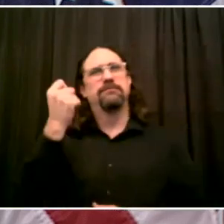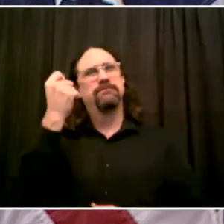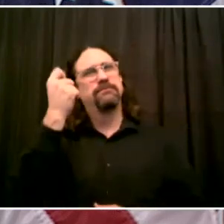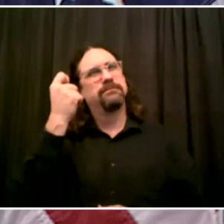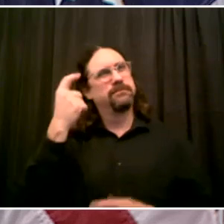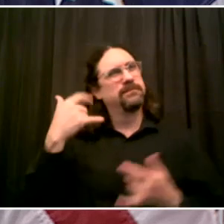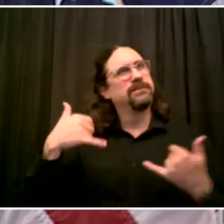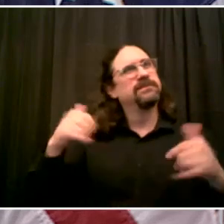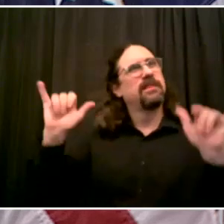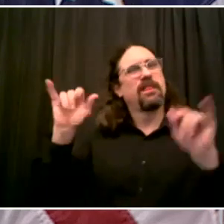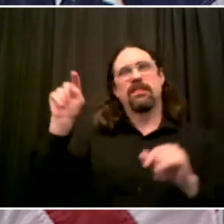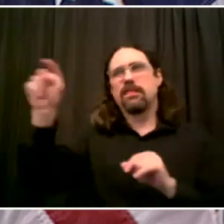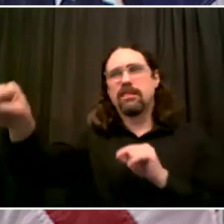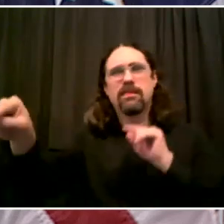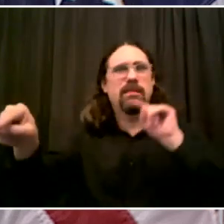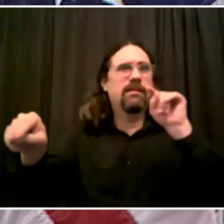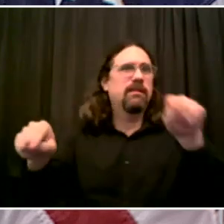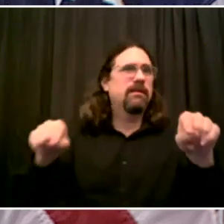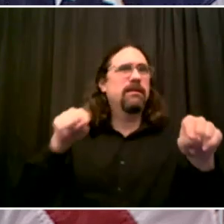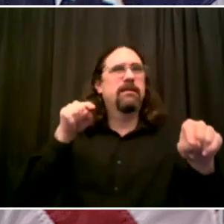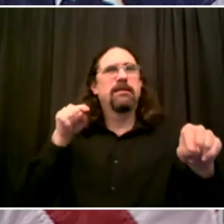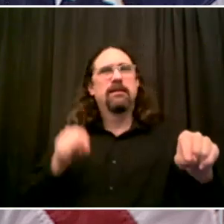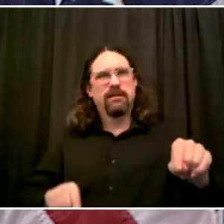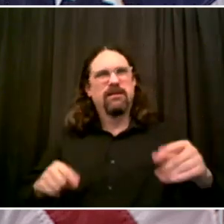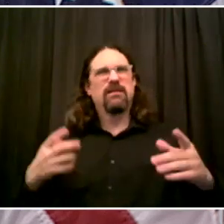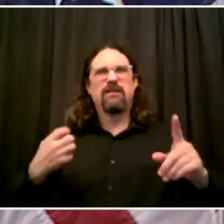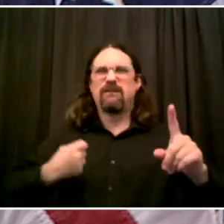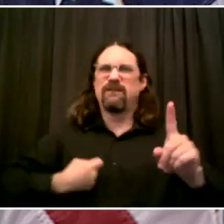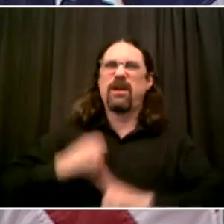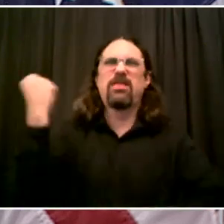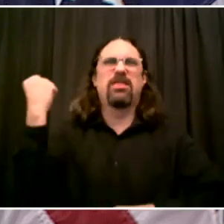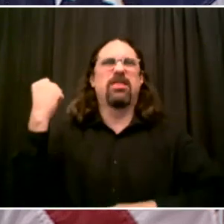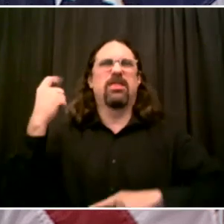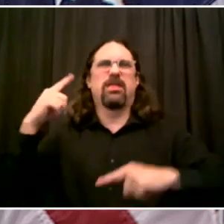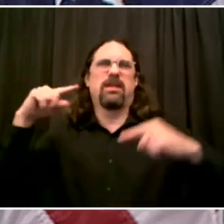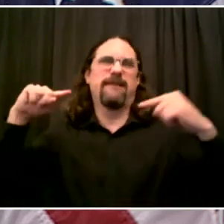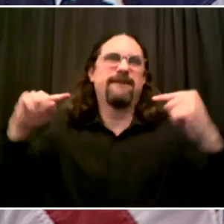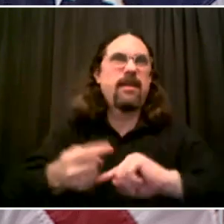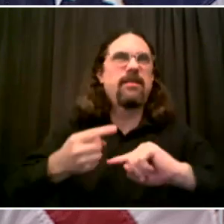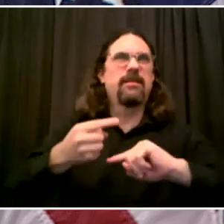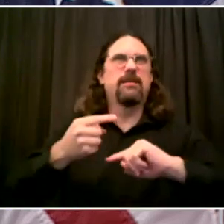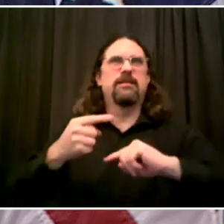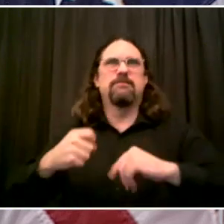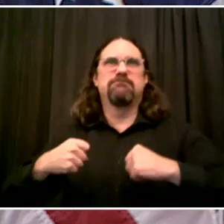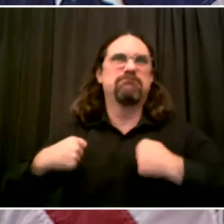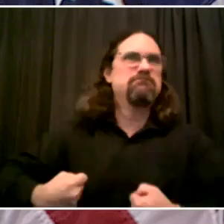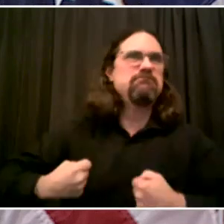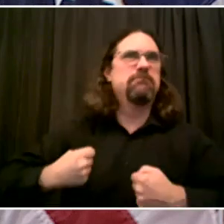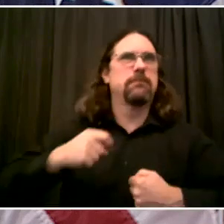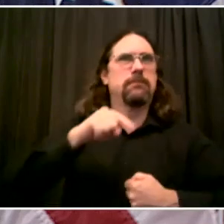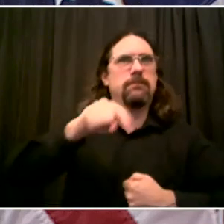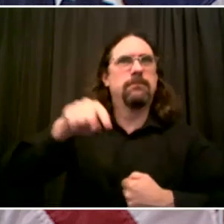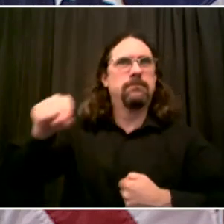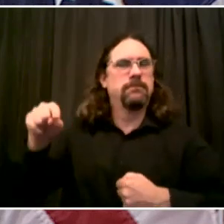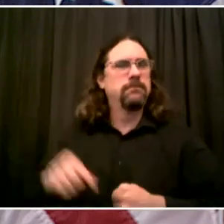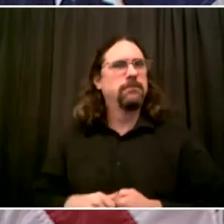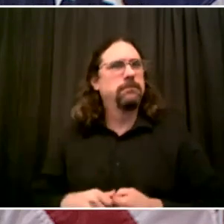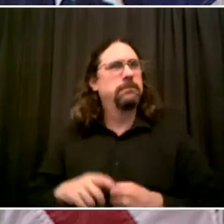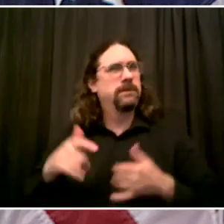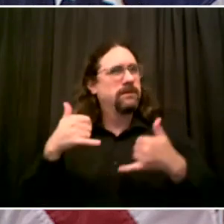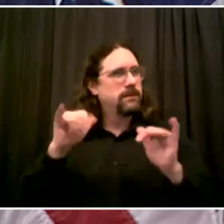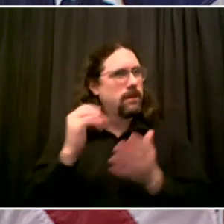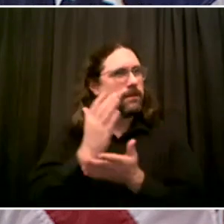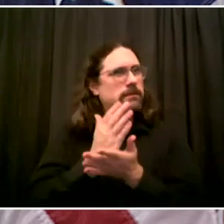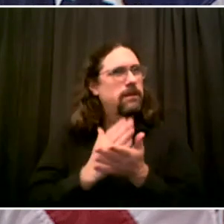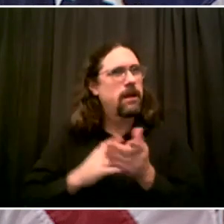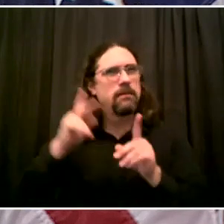mingled in among the peaceful protesters who aim to do violence. Their methods are systematic. I have asked the NYPD to